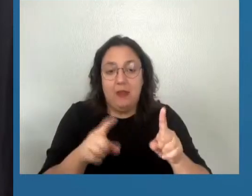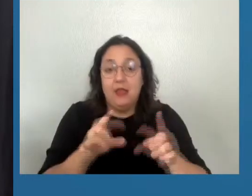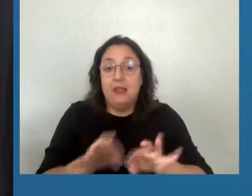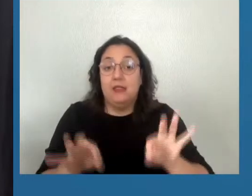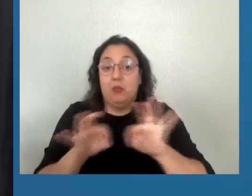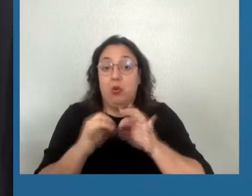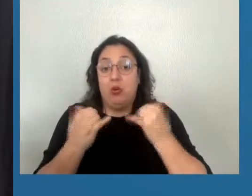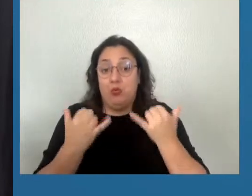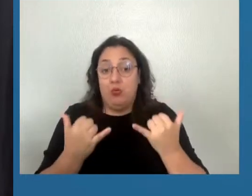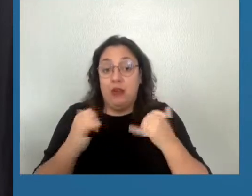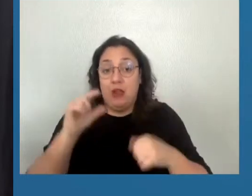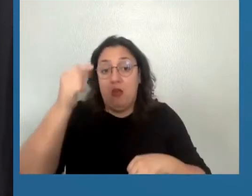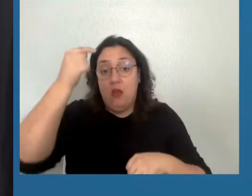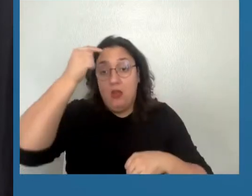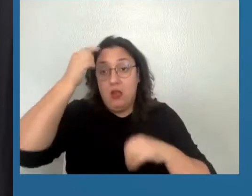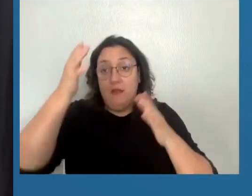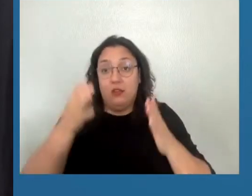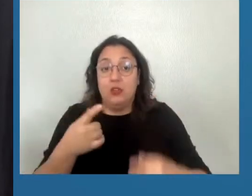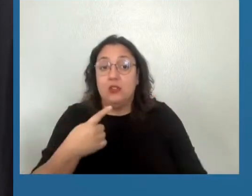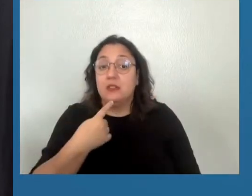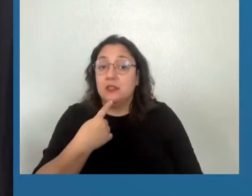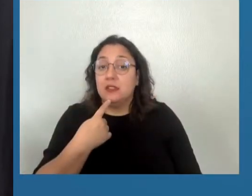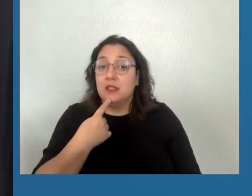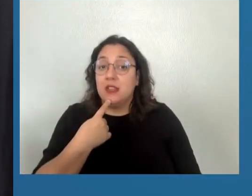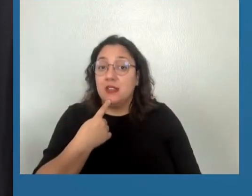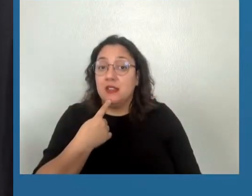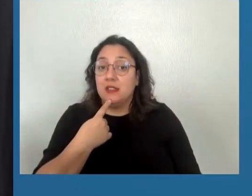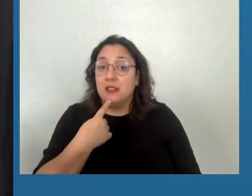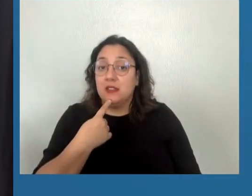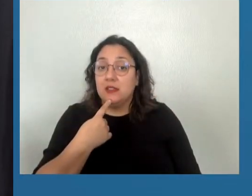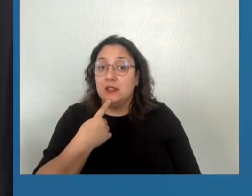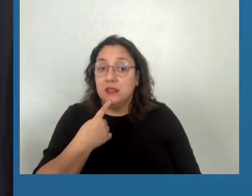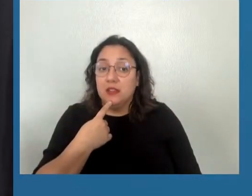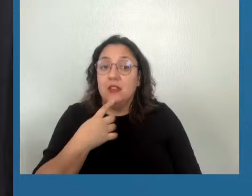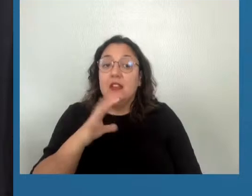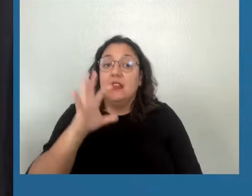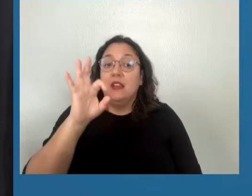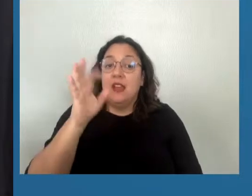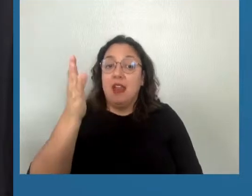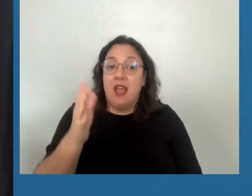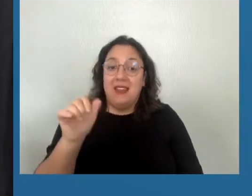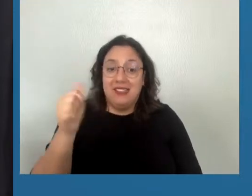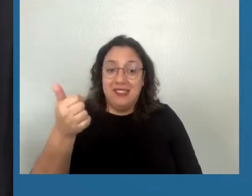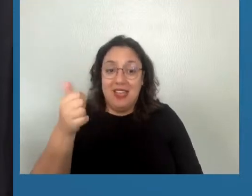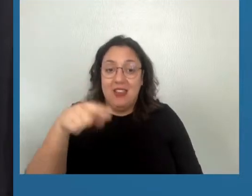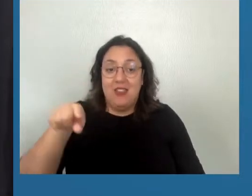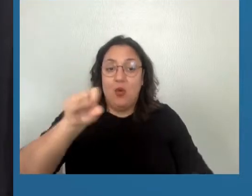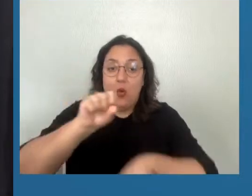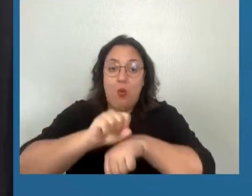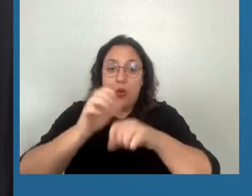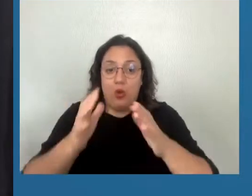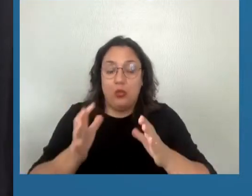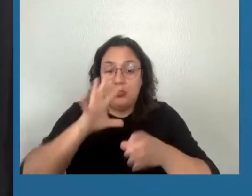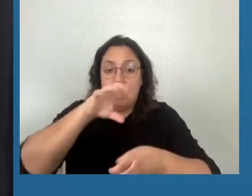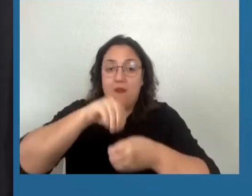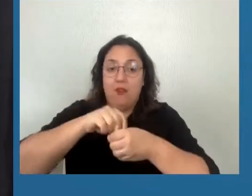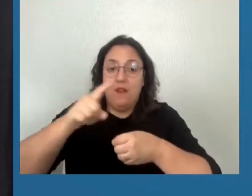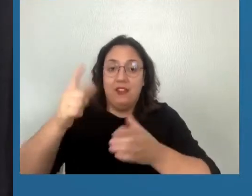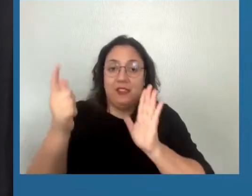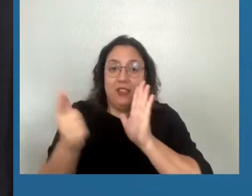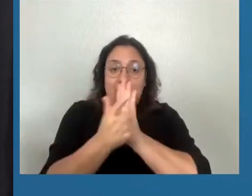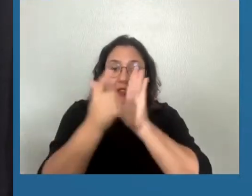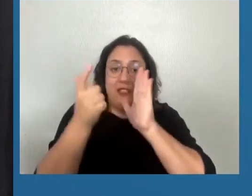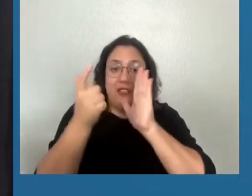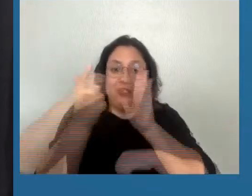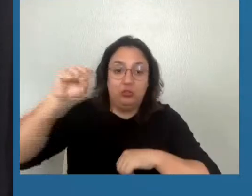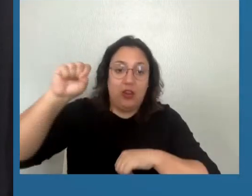of 10 correctional officers are on this illegal strike, and we will go to get to every single one of them until they return to